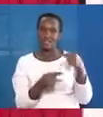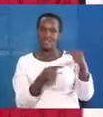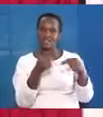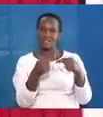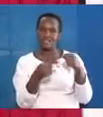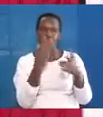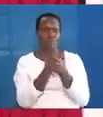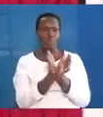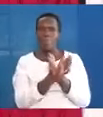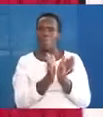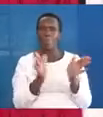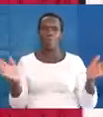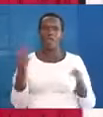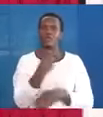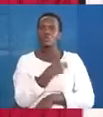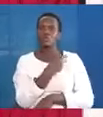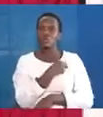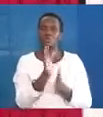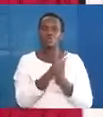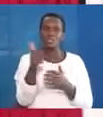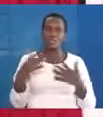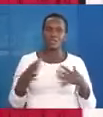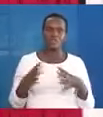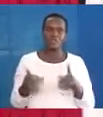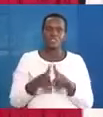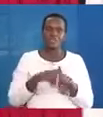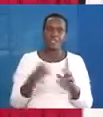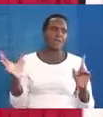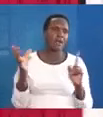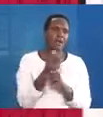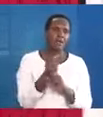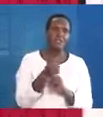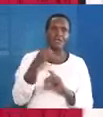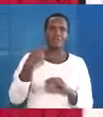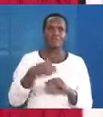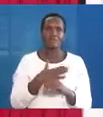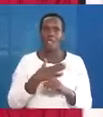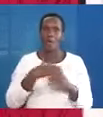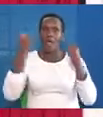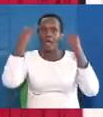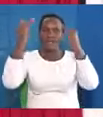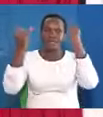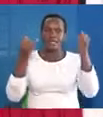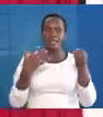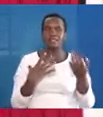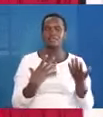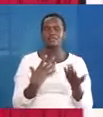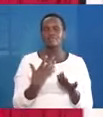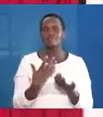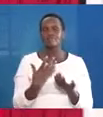widely consultative and has captured the best of our ideas and ideals.